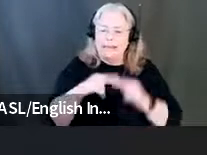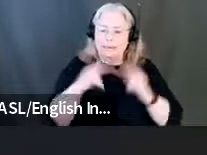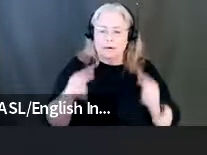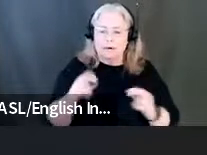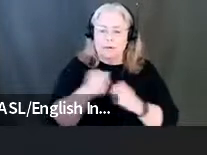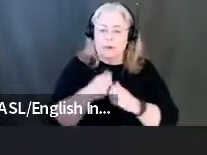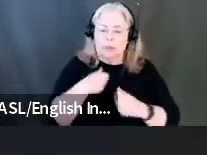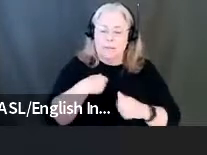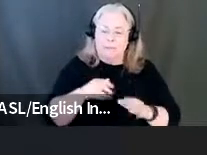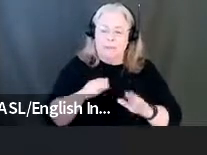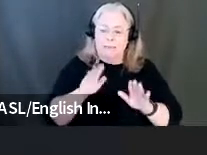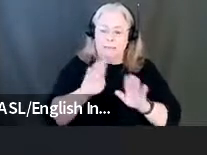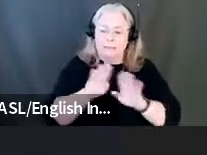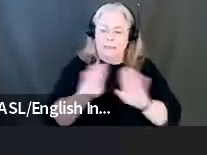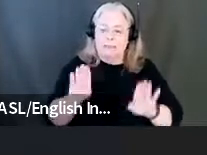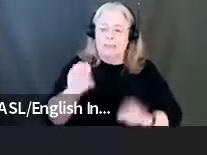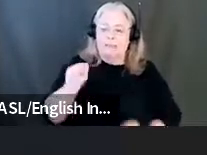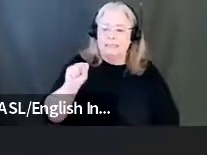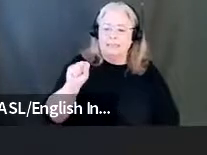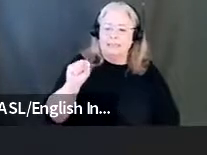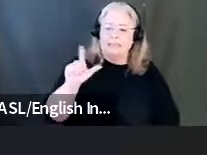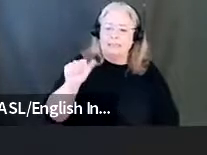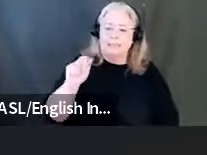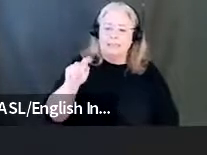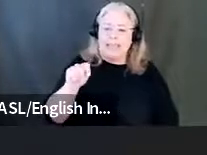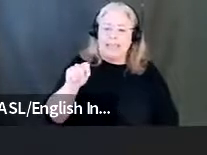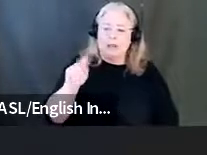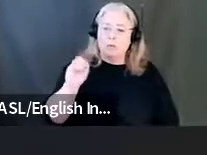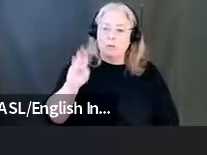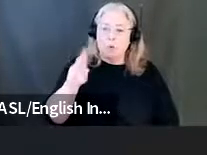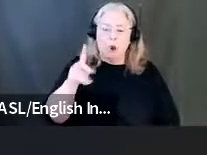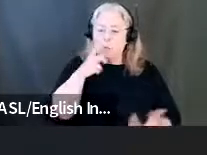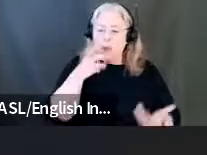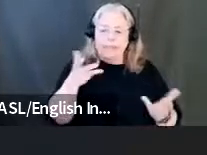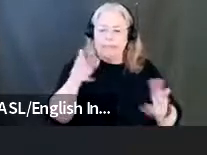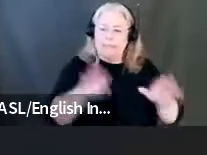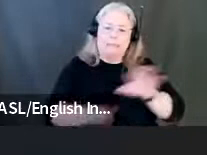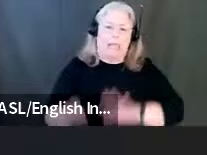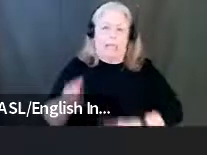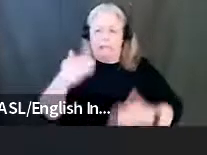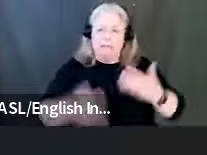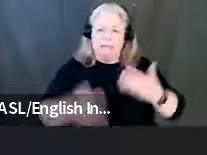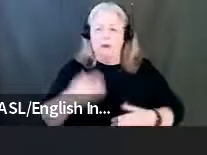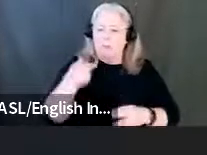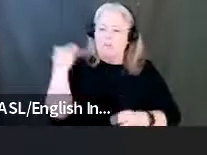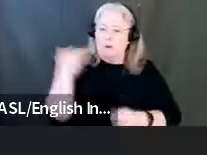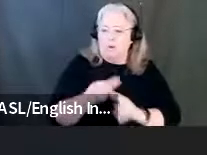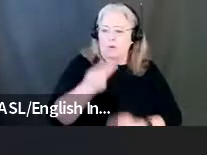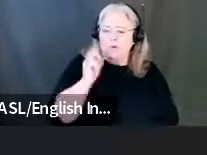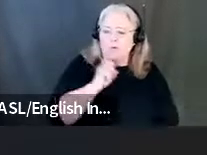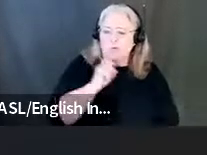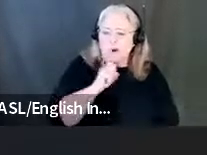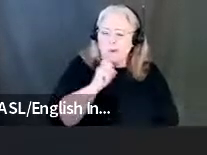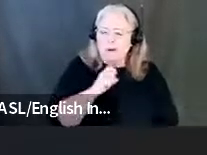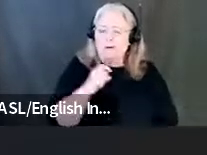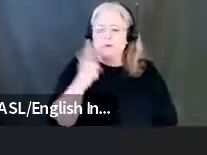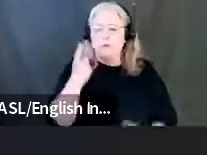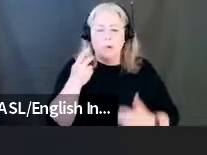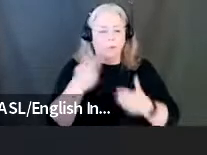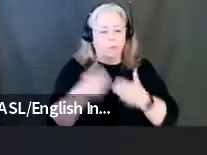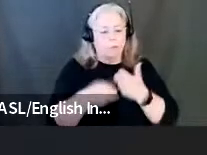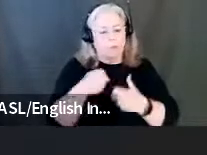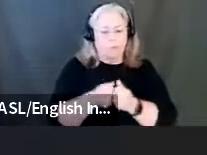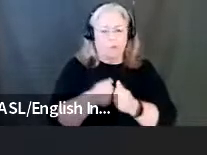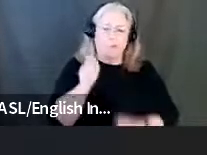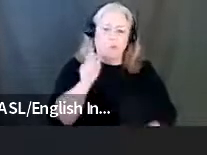slant boards and I put objects, I don't want it to slide around. And before I was using rubber, right? You know, but the problem with using